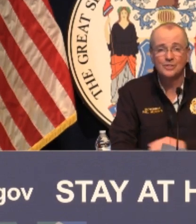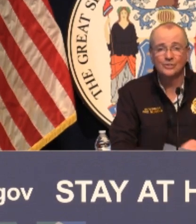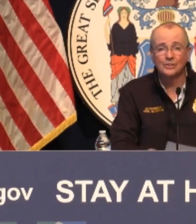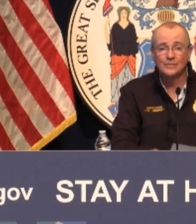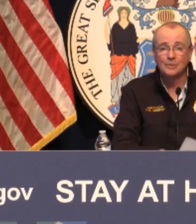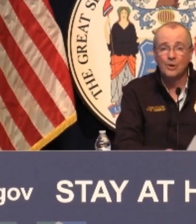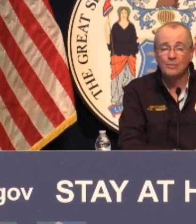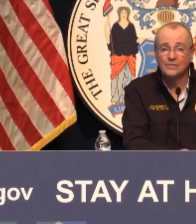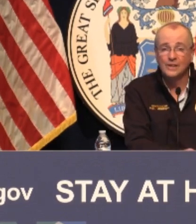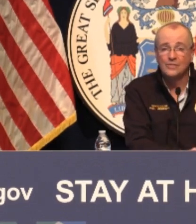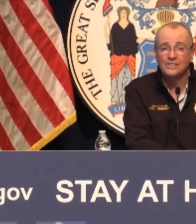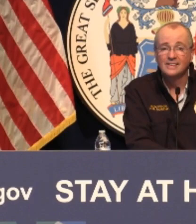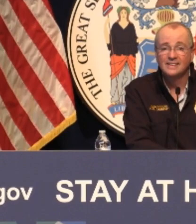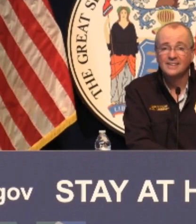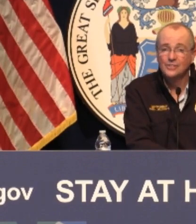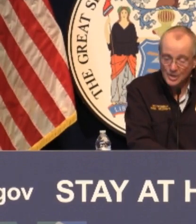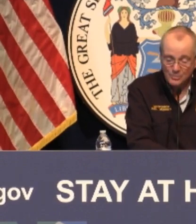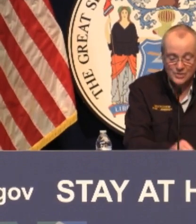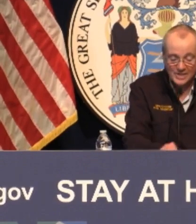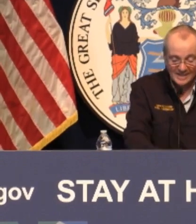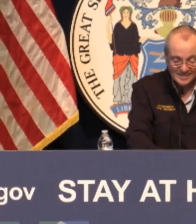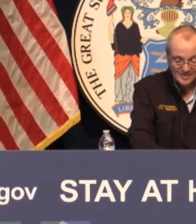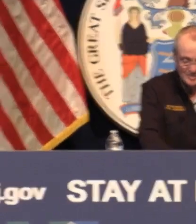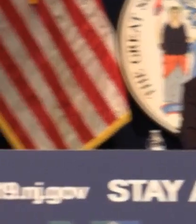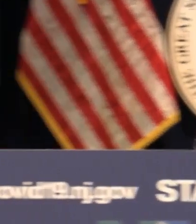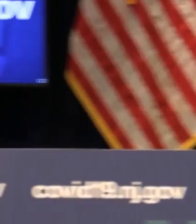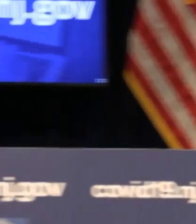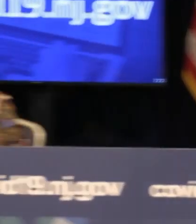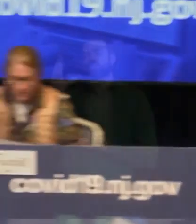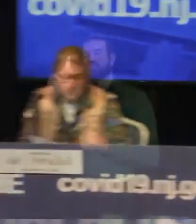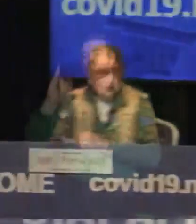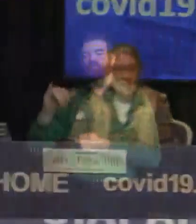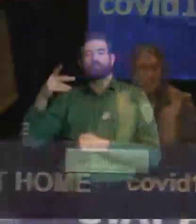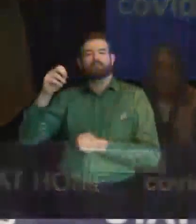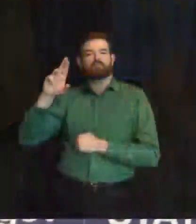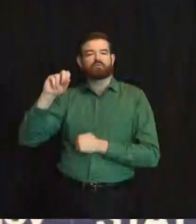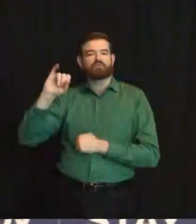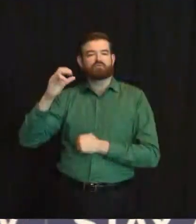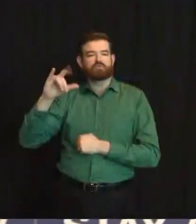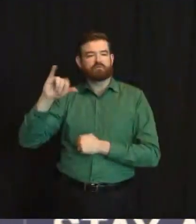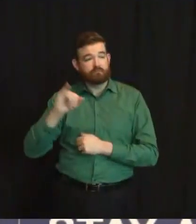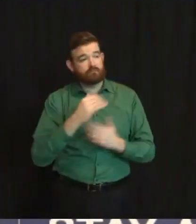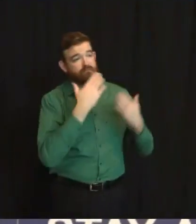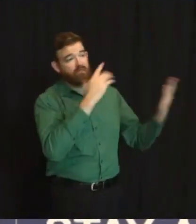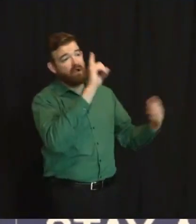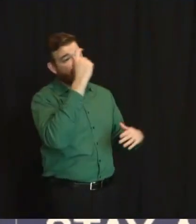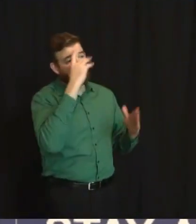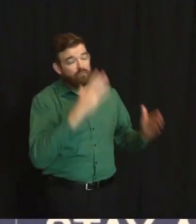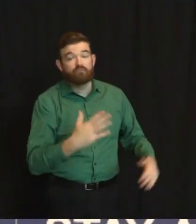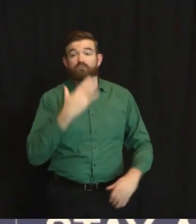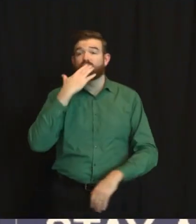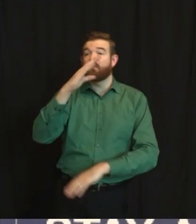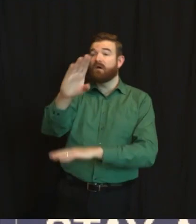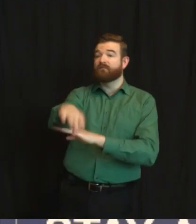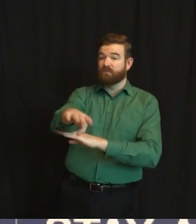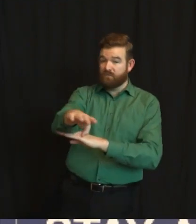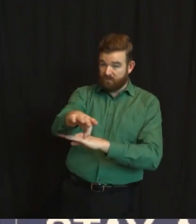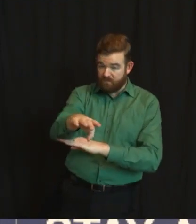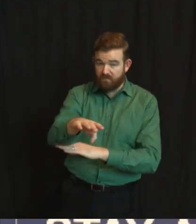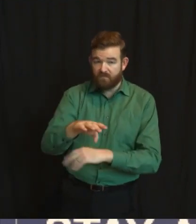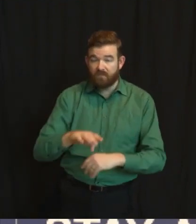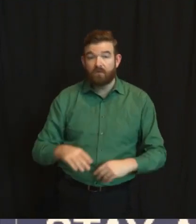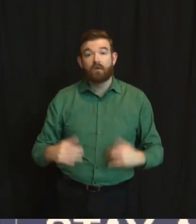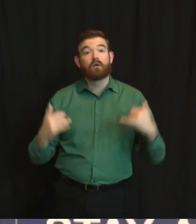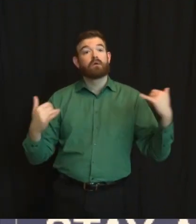the Commissioner of the Department of Health, Judy Persicelli. Thank you, Governor. Good afternoon. Well, earlier today, I had